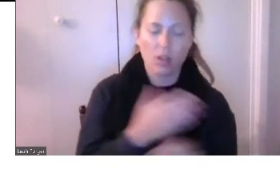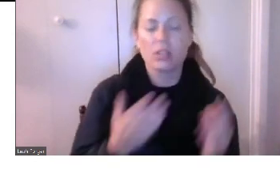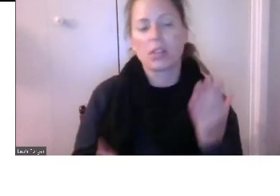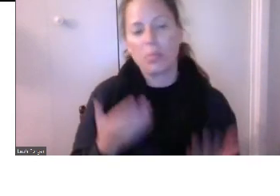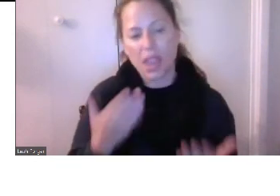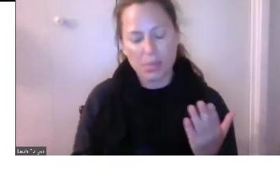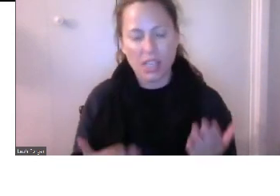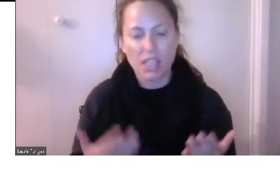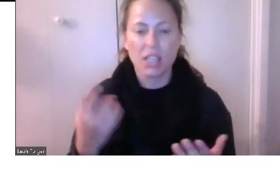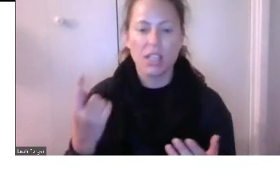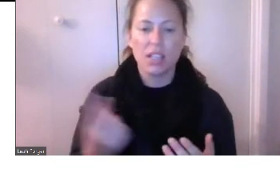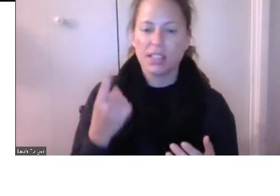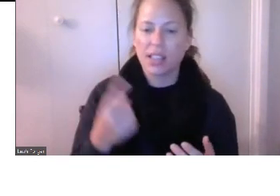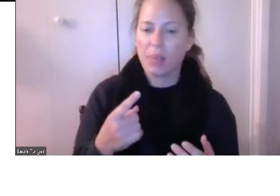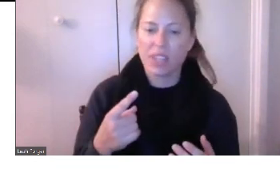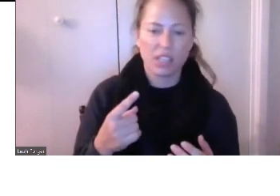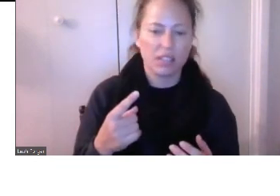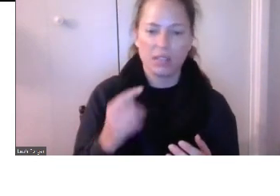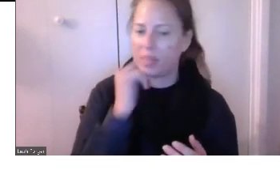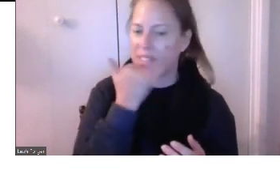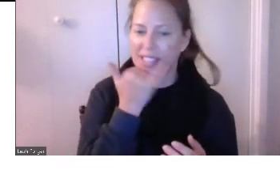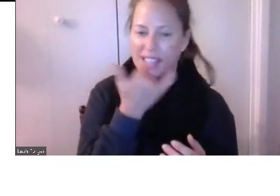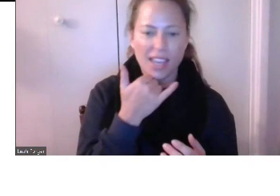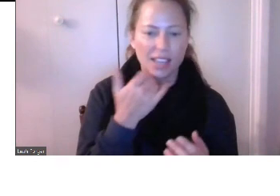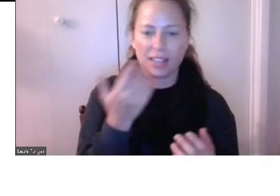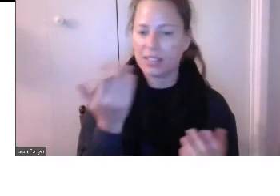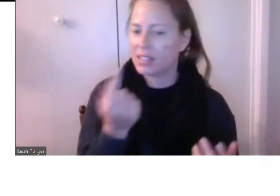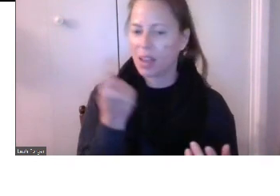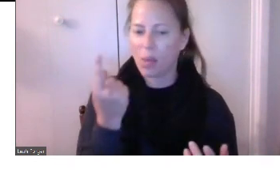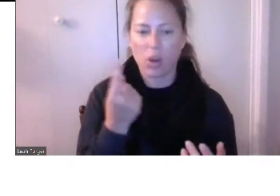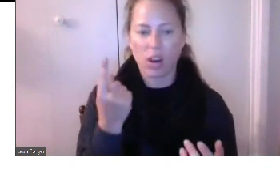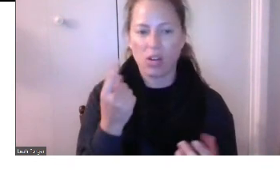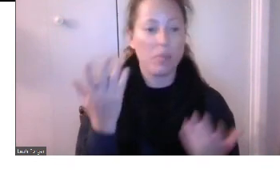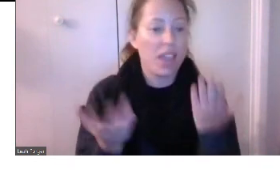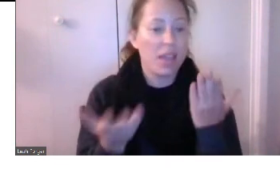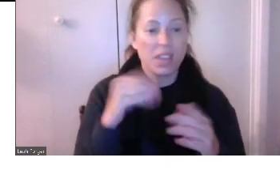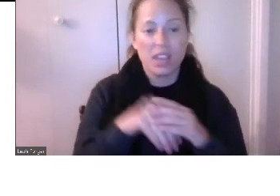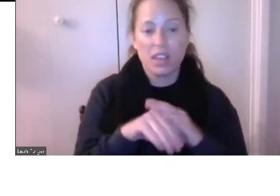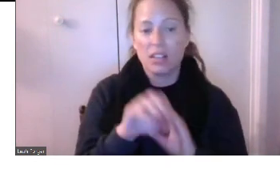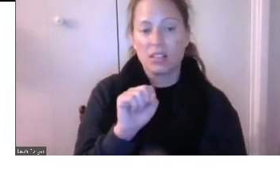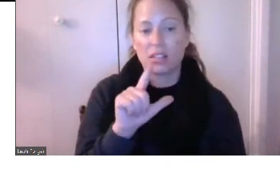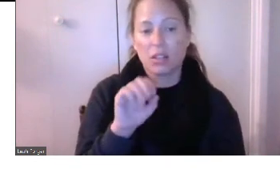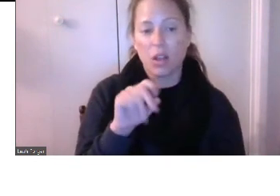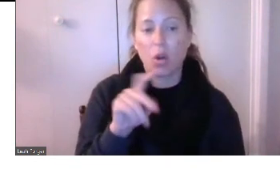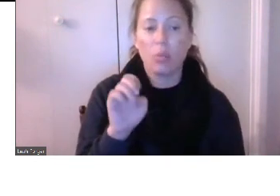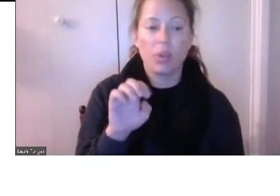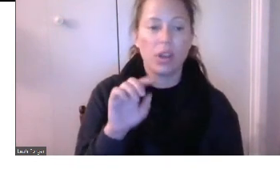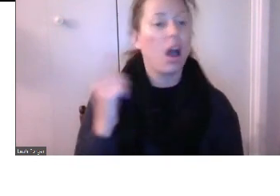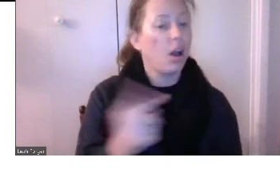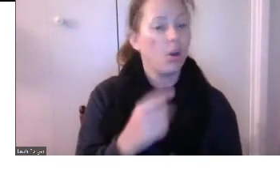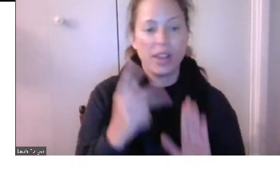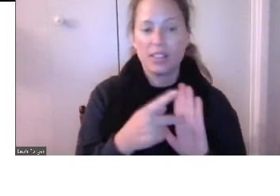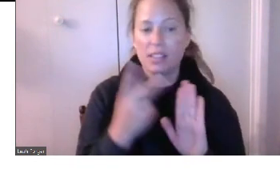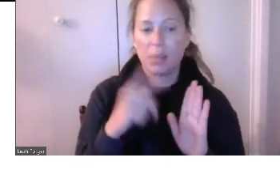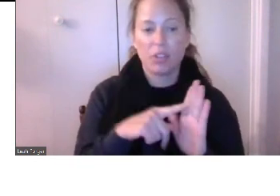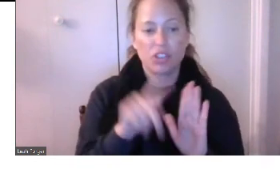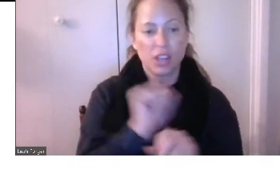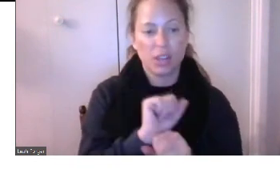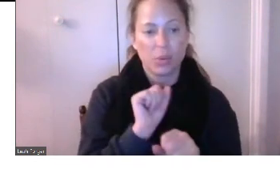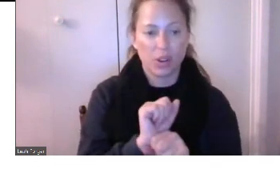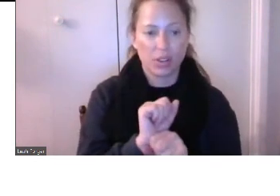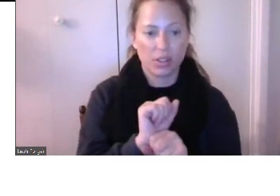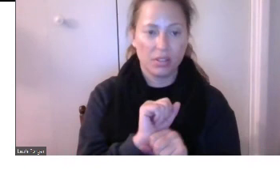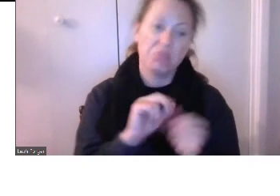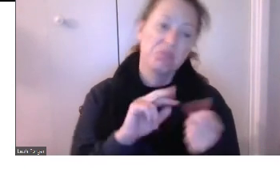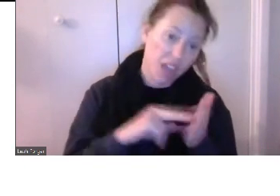maybe something in here, or maybe even your slope. So you can always check your work. It may mean a little more